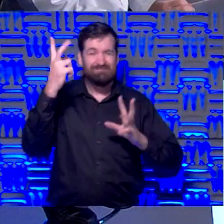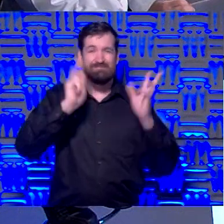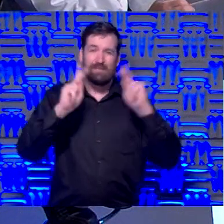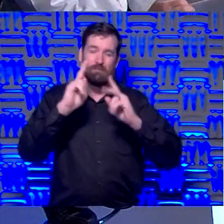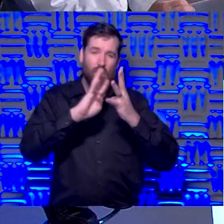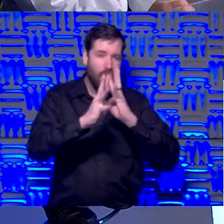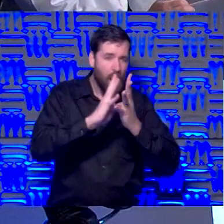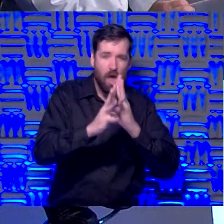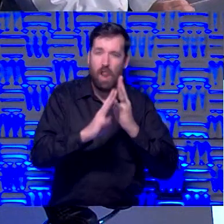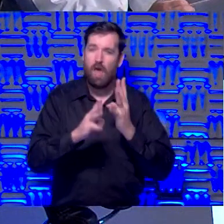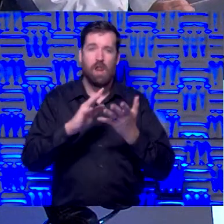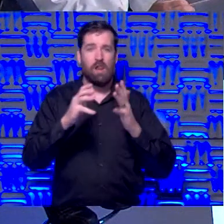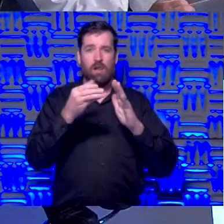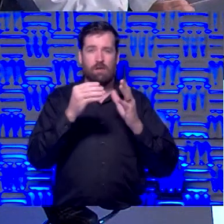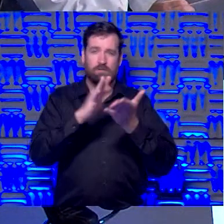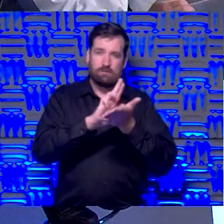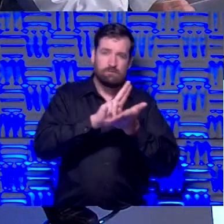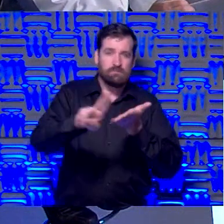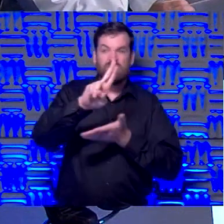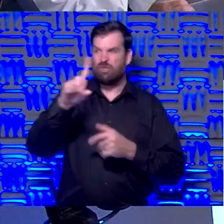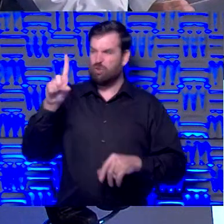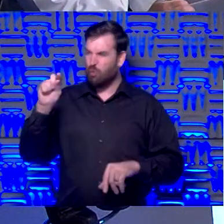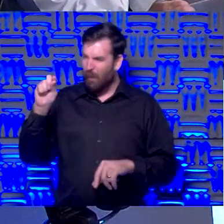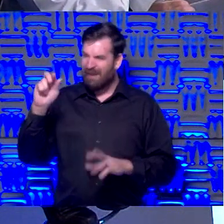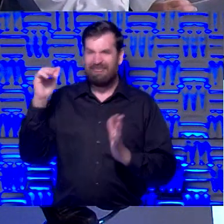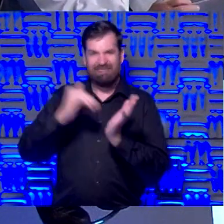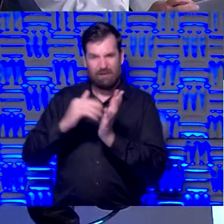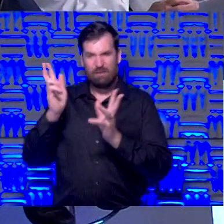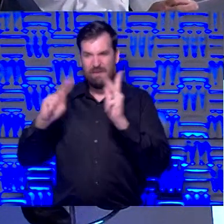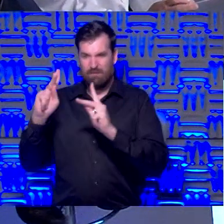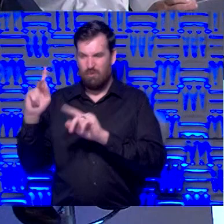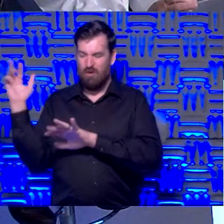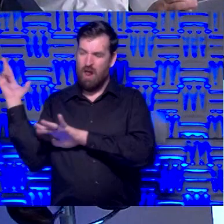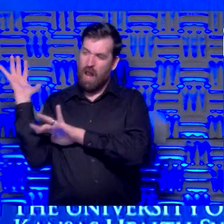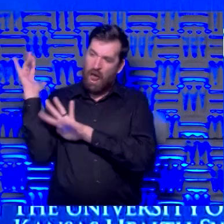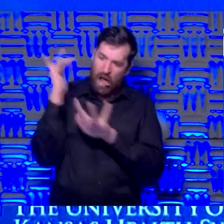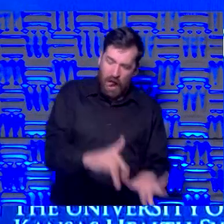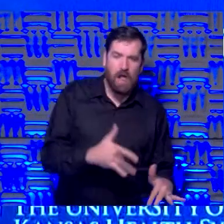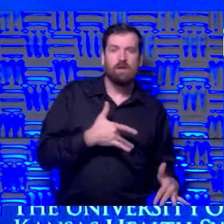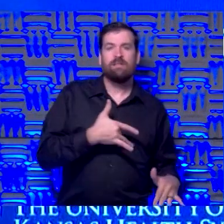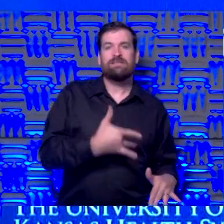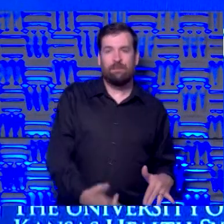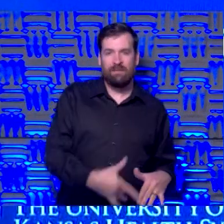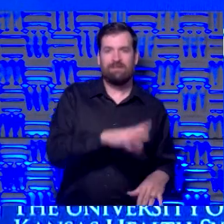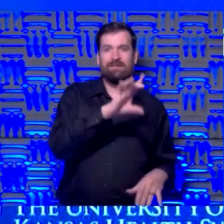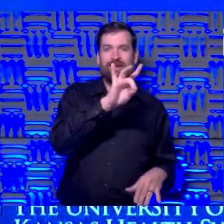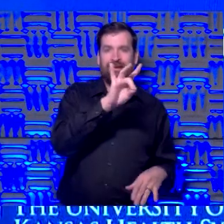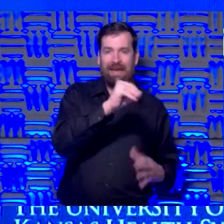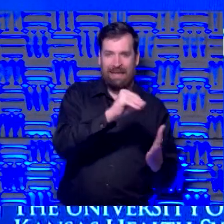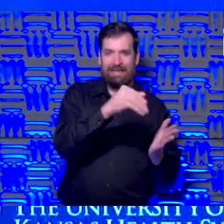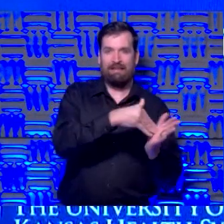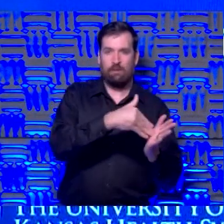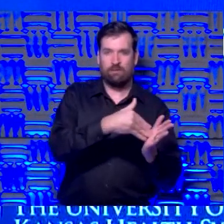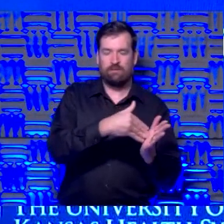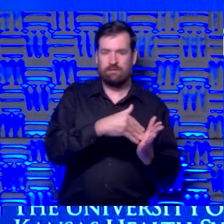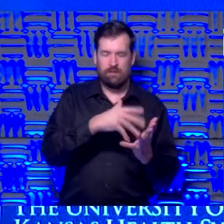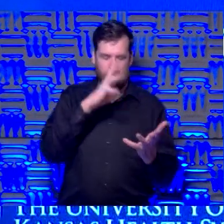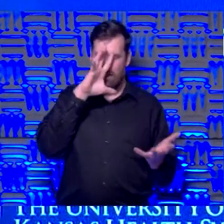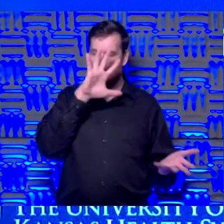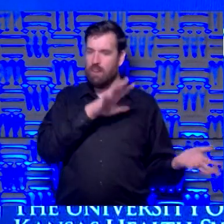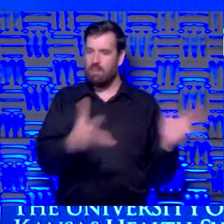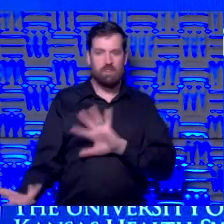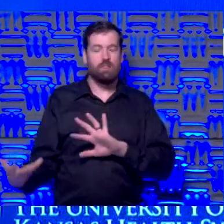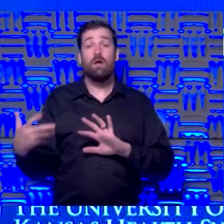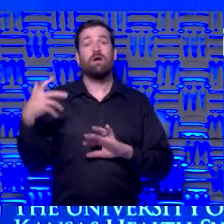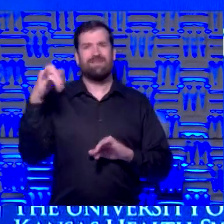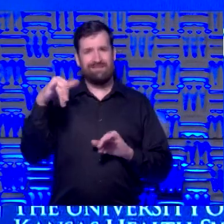it is a mass migration. 20,000 people come into a community of 80,000, and all of a sudden, what just happened, right? What just happened, and that's